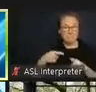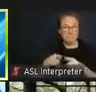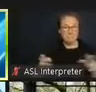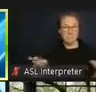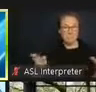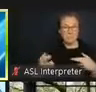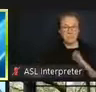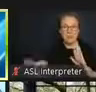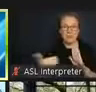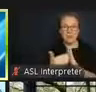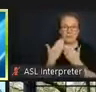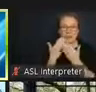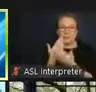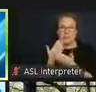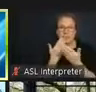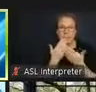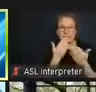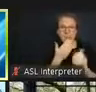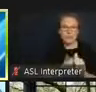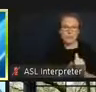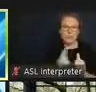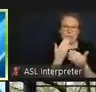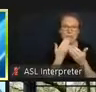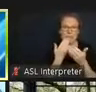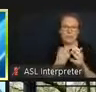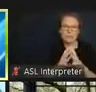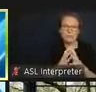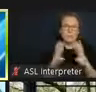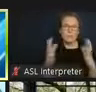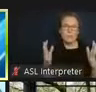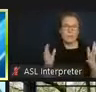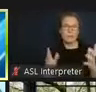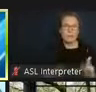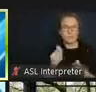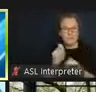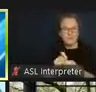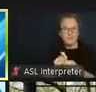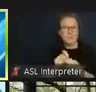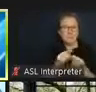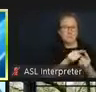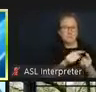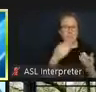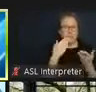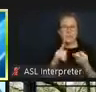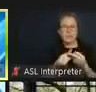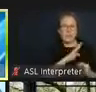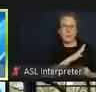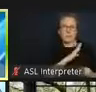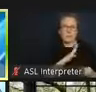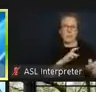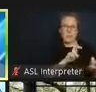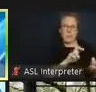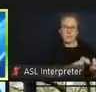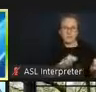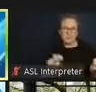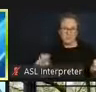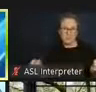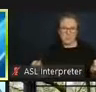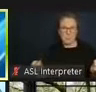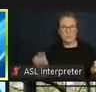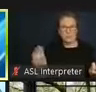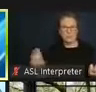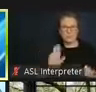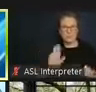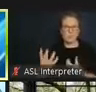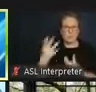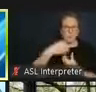Thank you, everybody. And thanks especially to our board members for participating